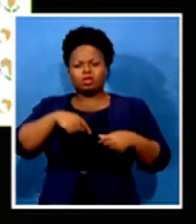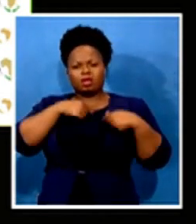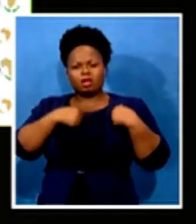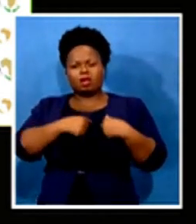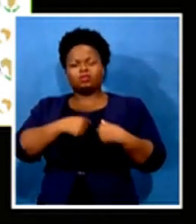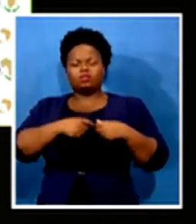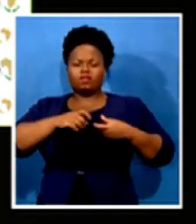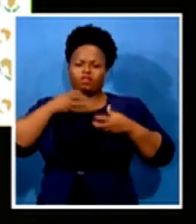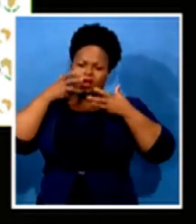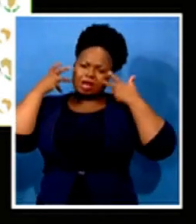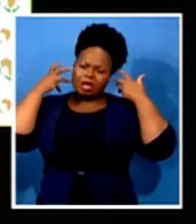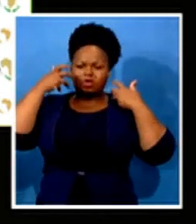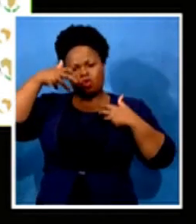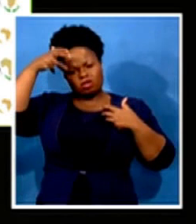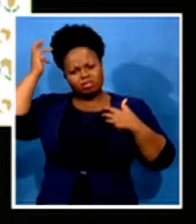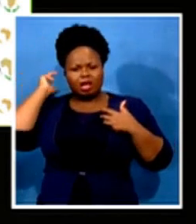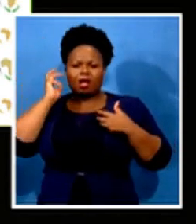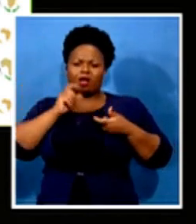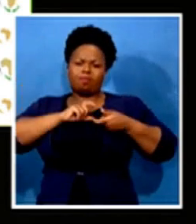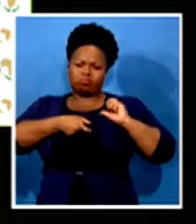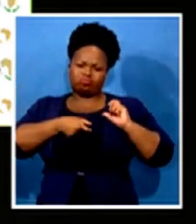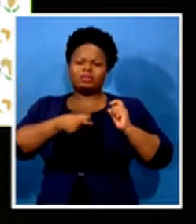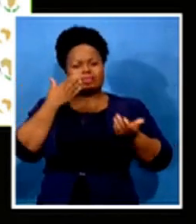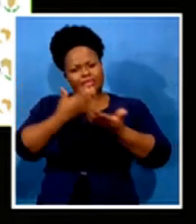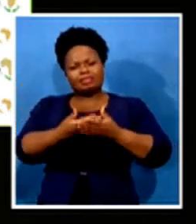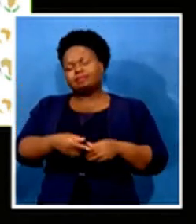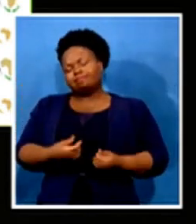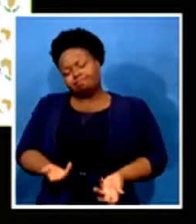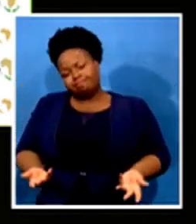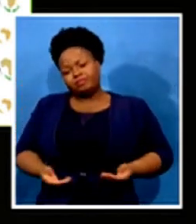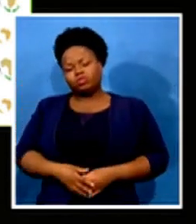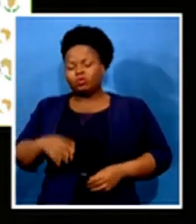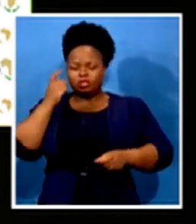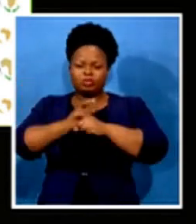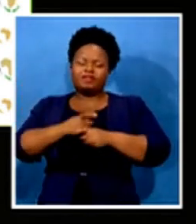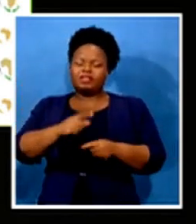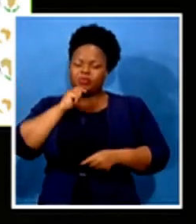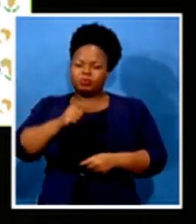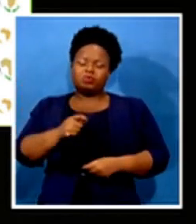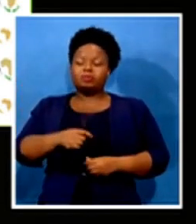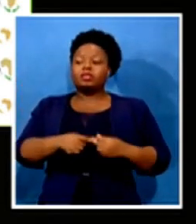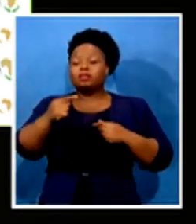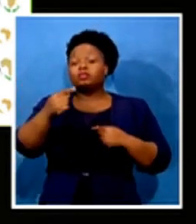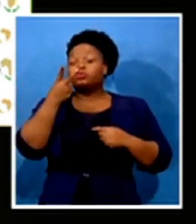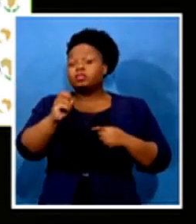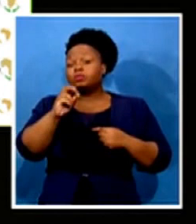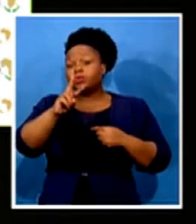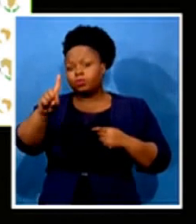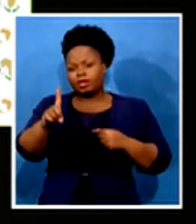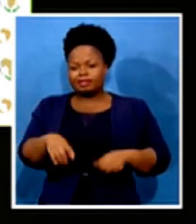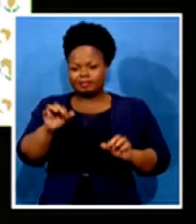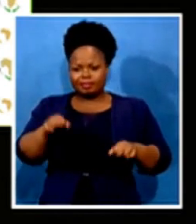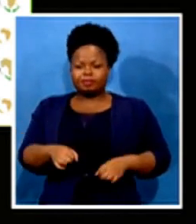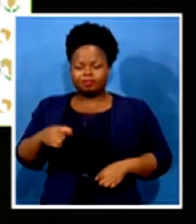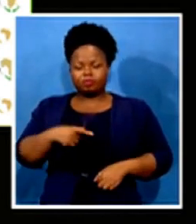have broken even a lion's heart. So I think we believe going into 2021 that with everybody working